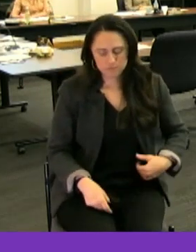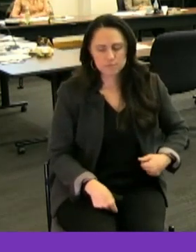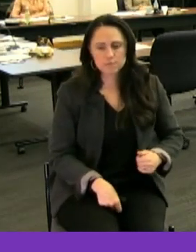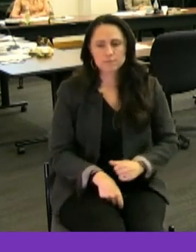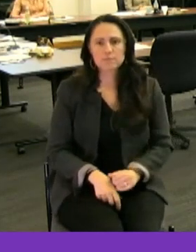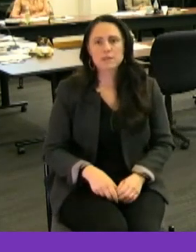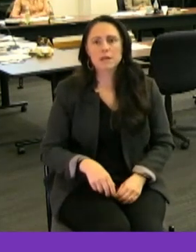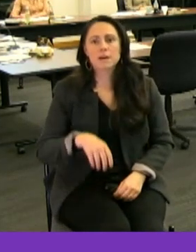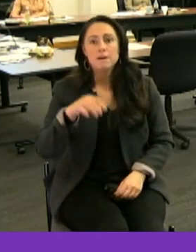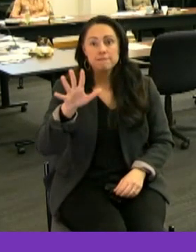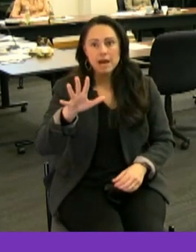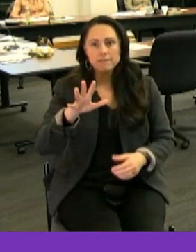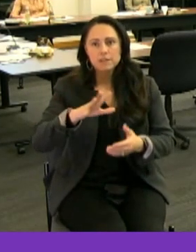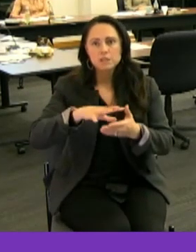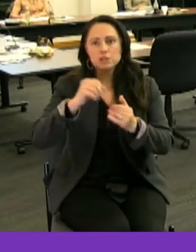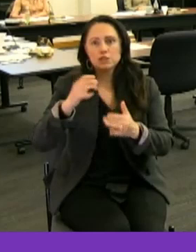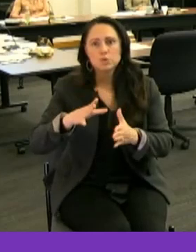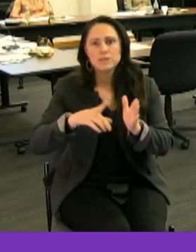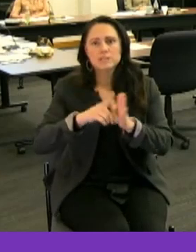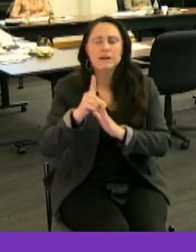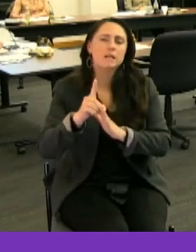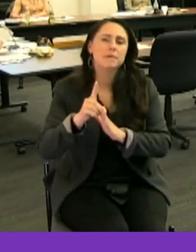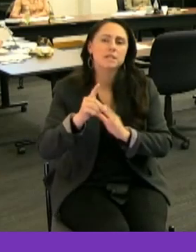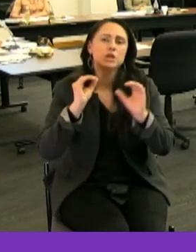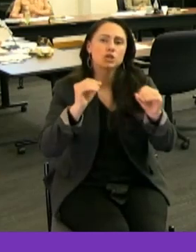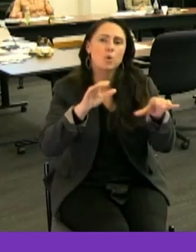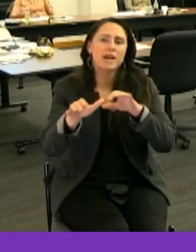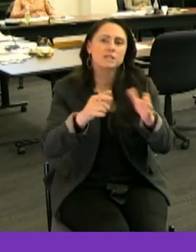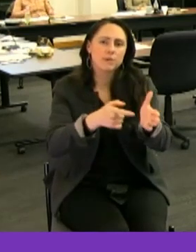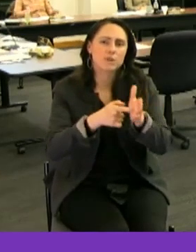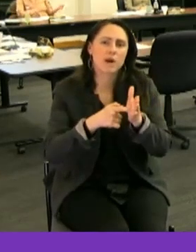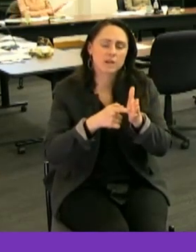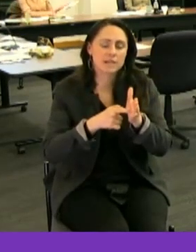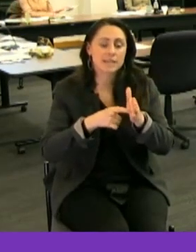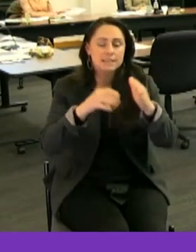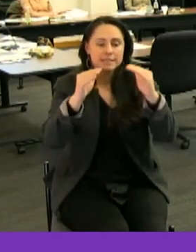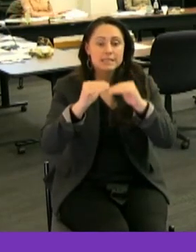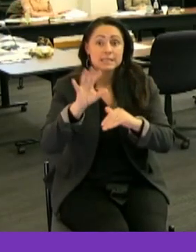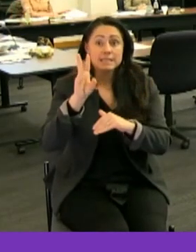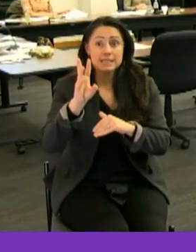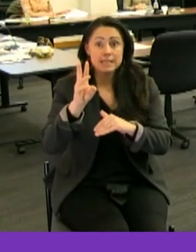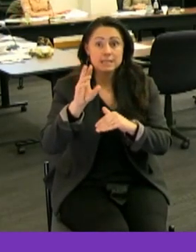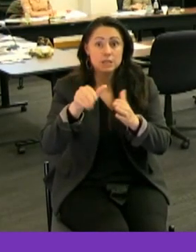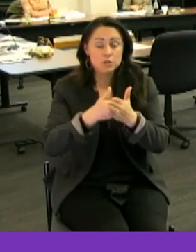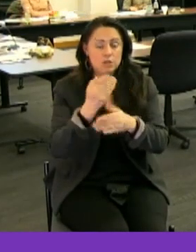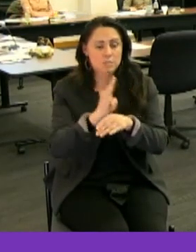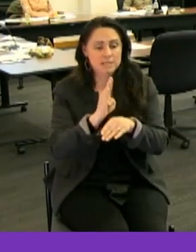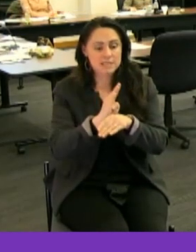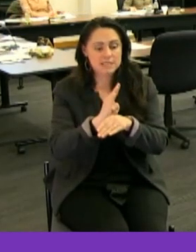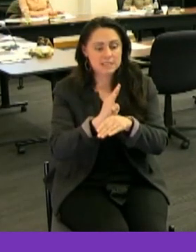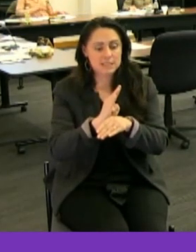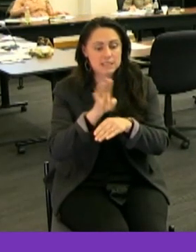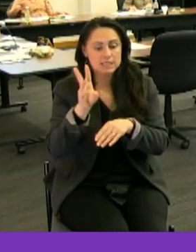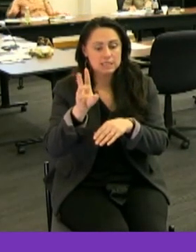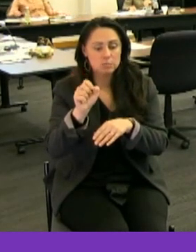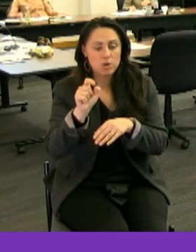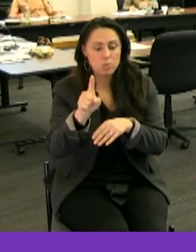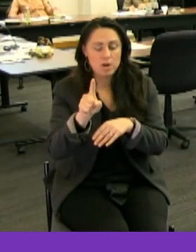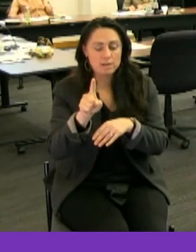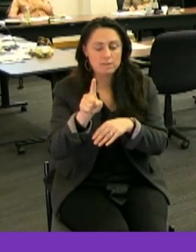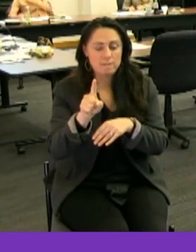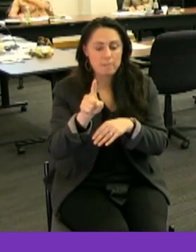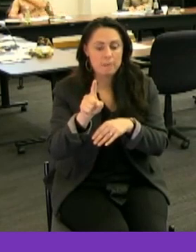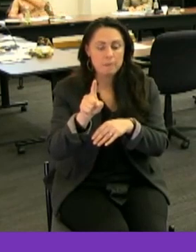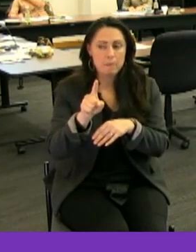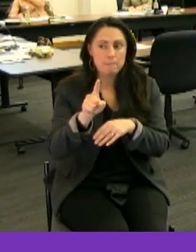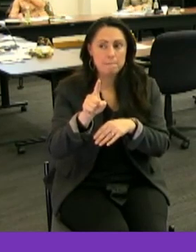5 is student development, no action required. 6, new business, 6.1. All